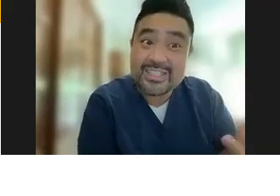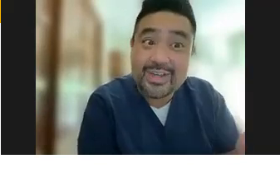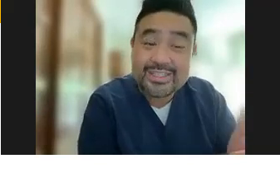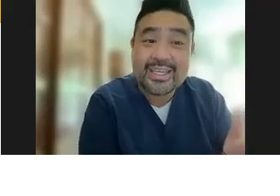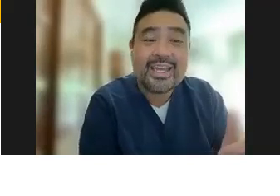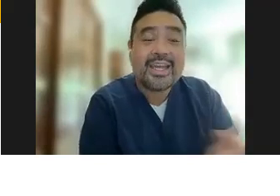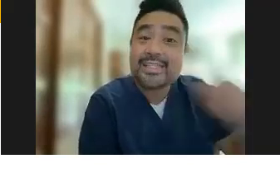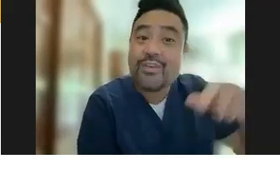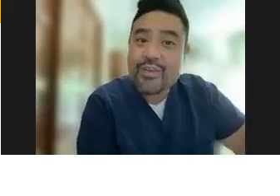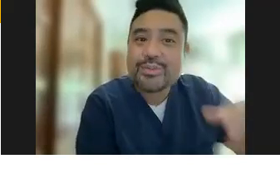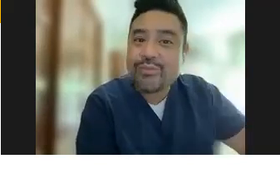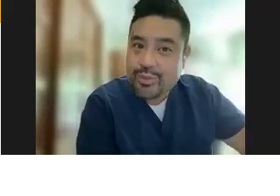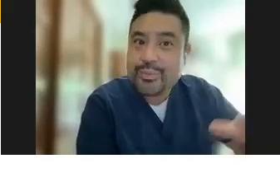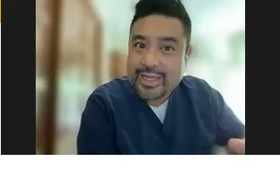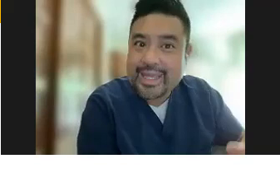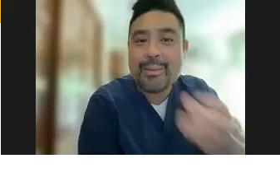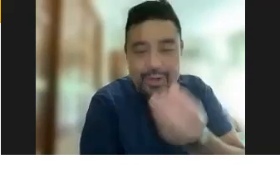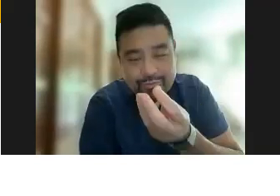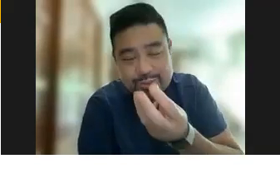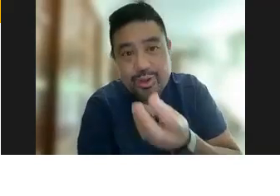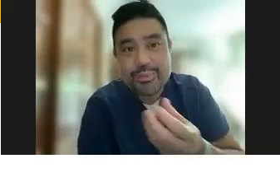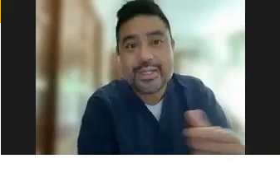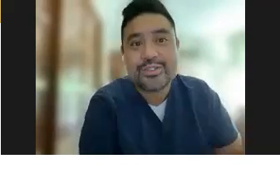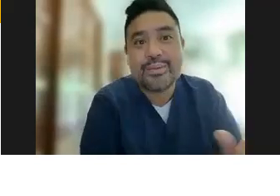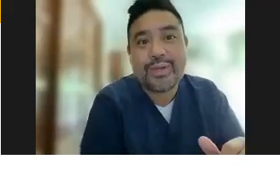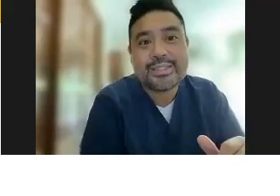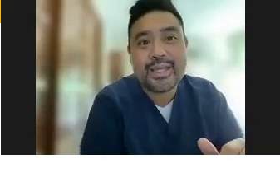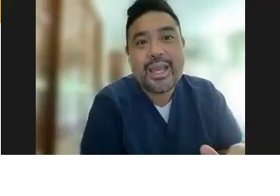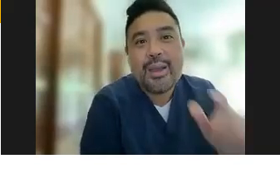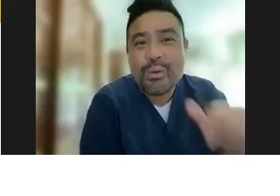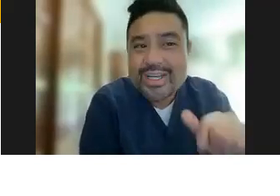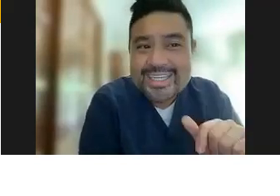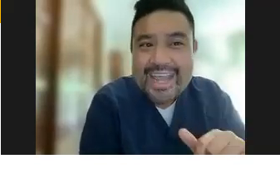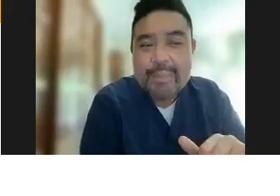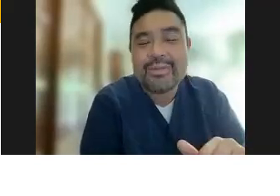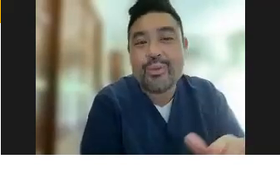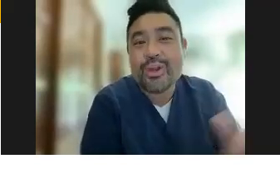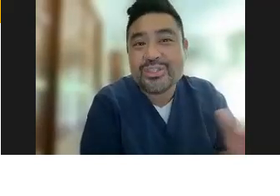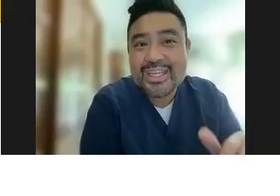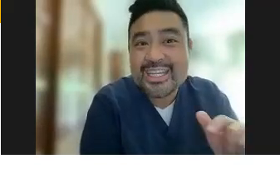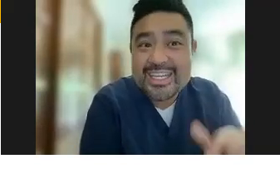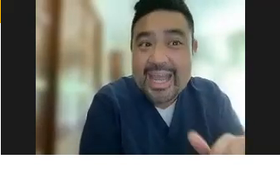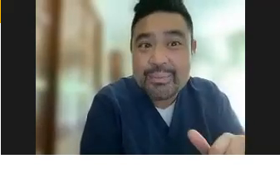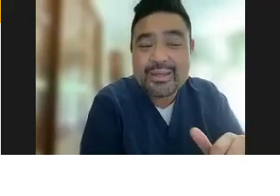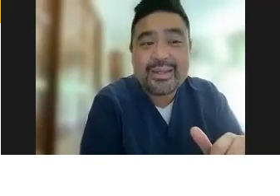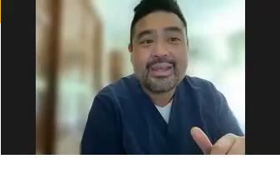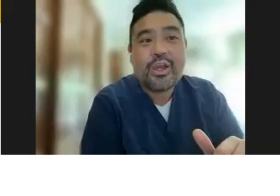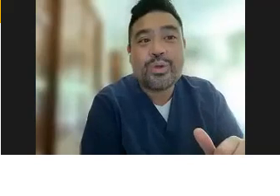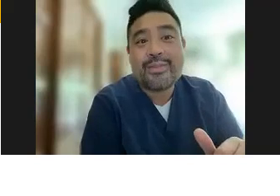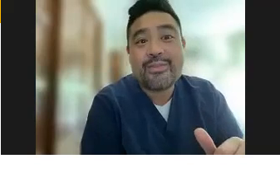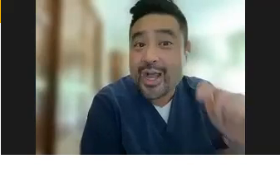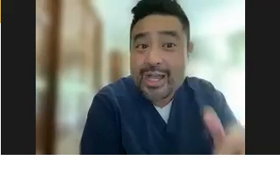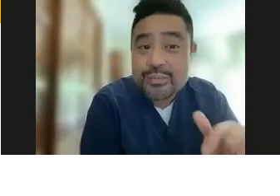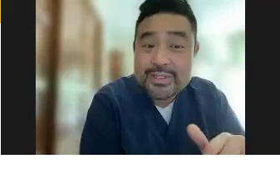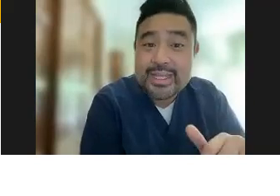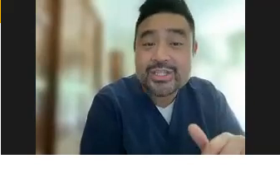vaccinated yet still got sick. Not 75% of all the people that came, but of the small percentage of people who got sick. But what didn't happen there, what you'll see that didn't happen, was